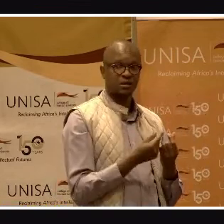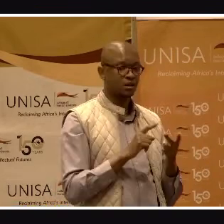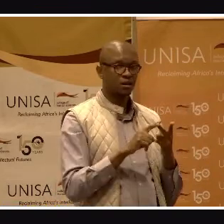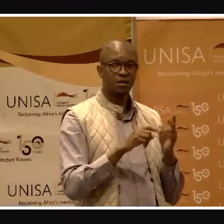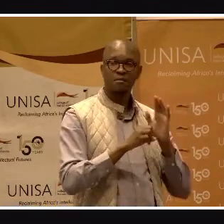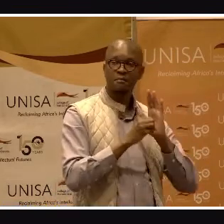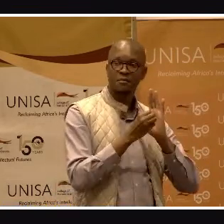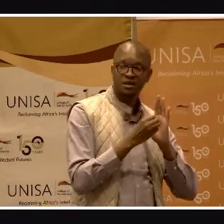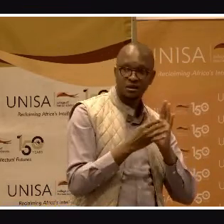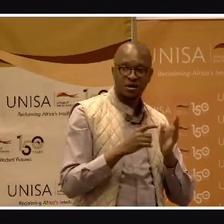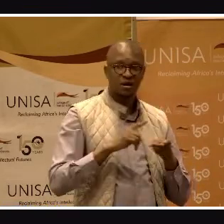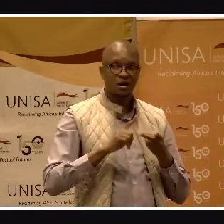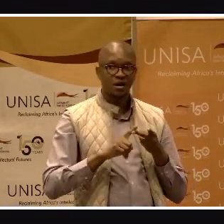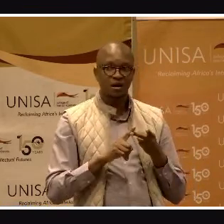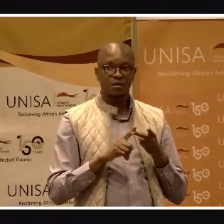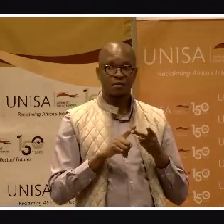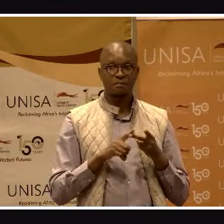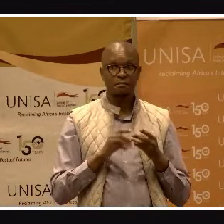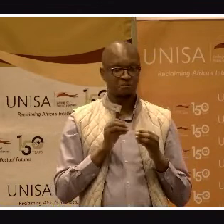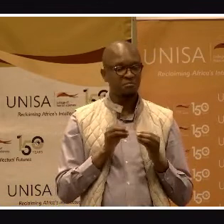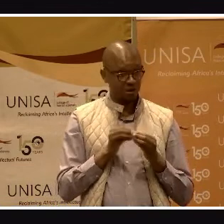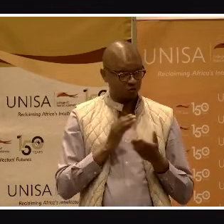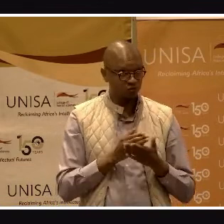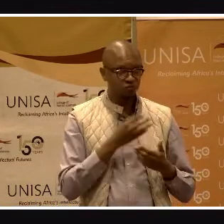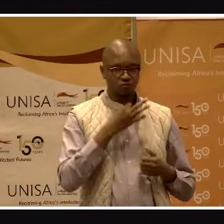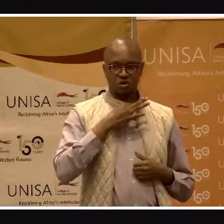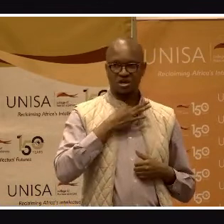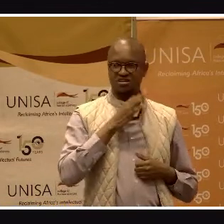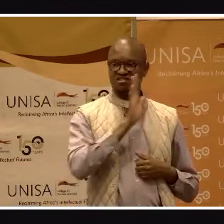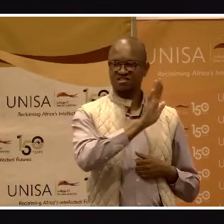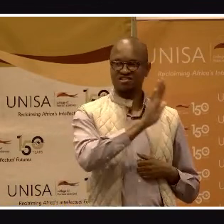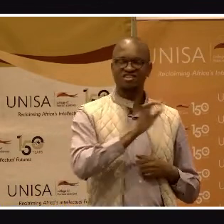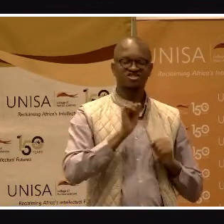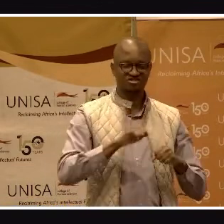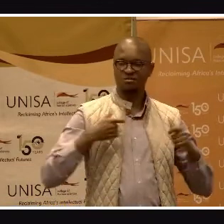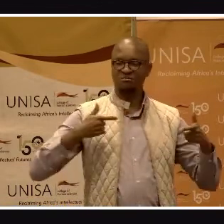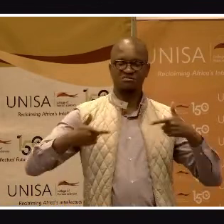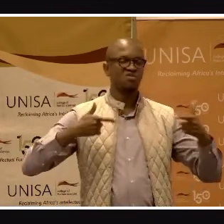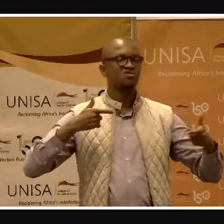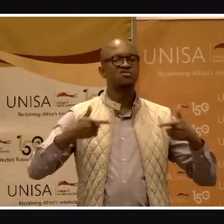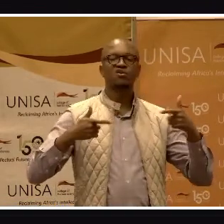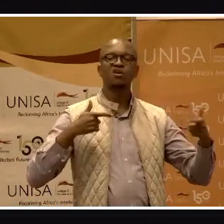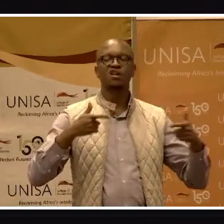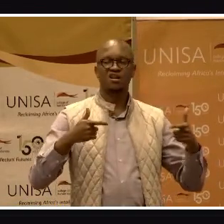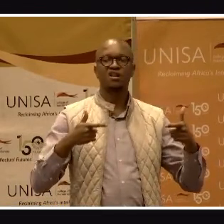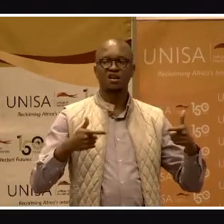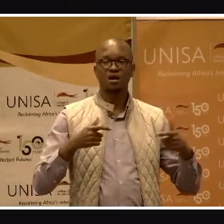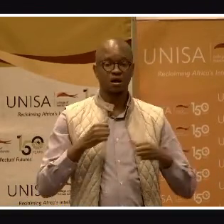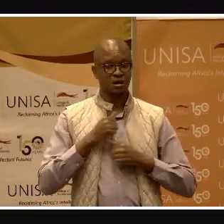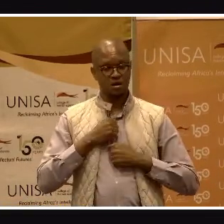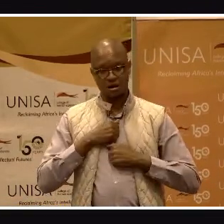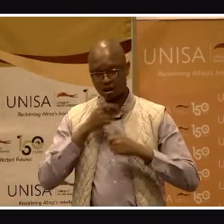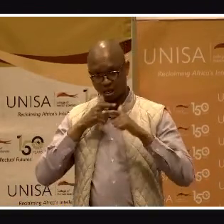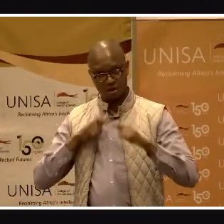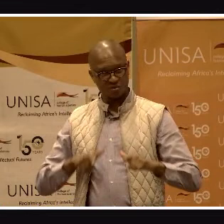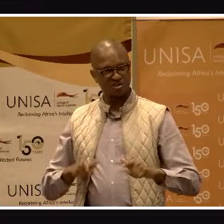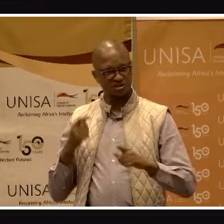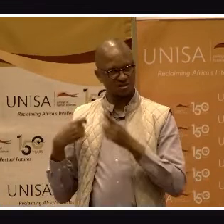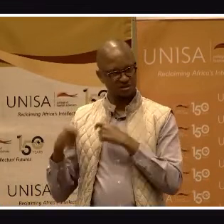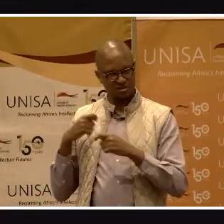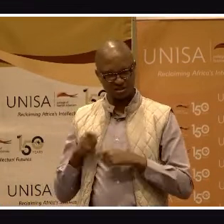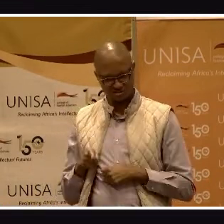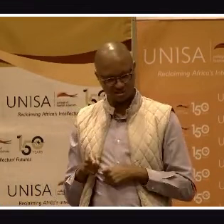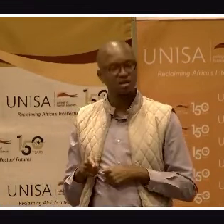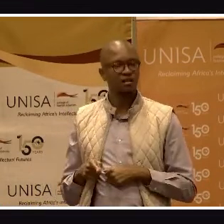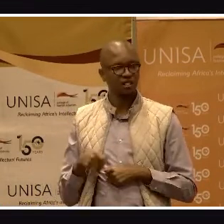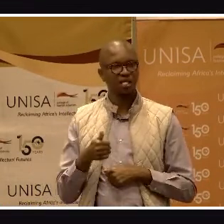of the reasons behind the extinction of our indigenous languages.